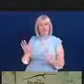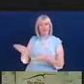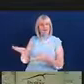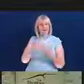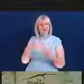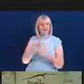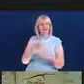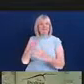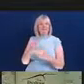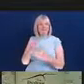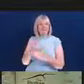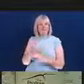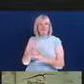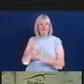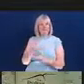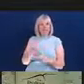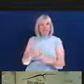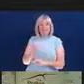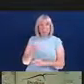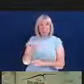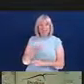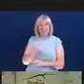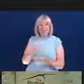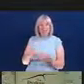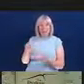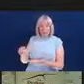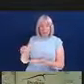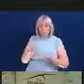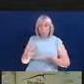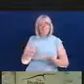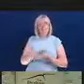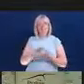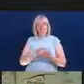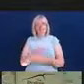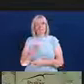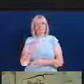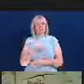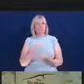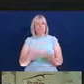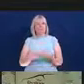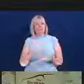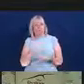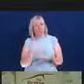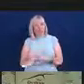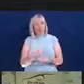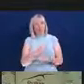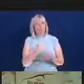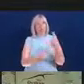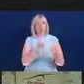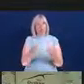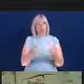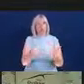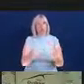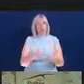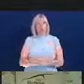the costs, it's £1,000 less that you have to spend. But with all of these things, the one